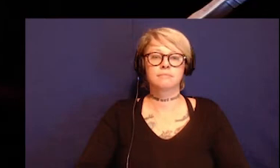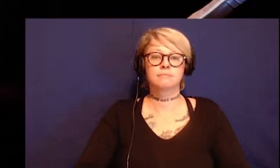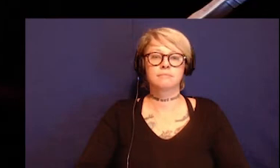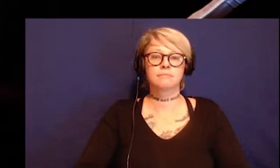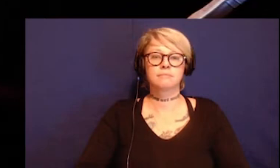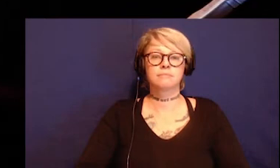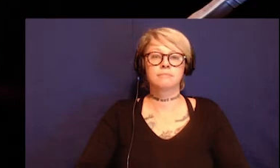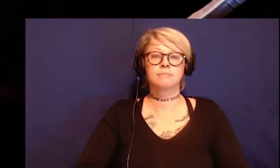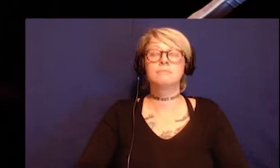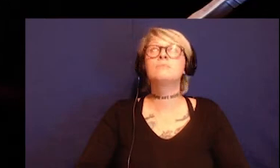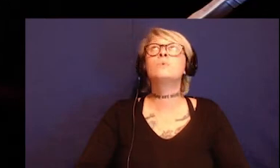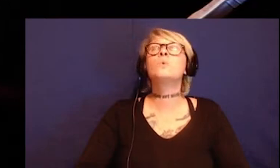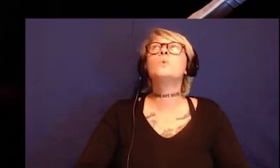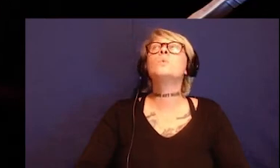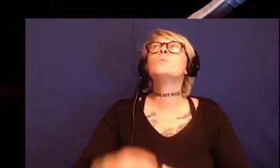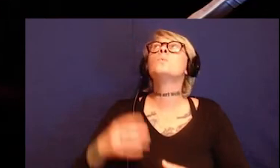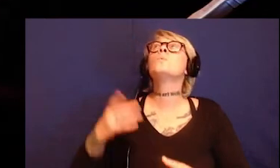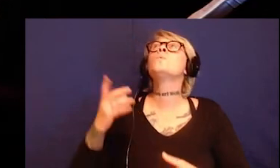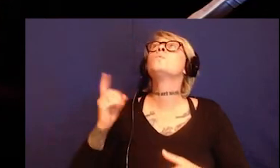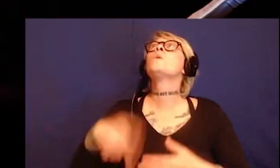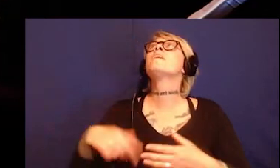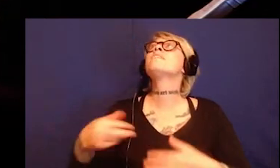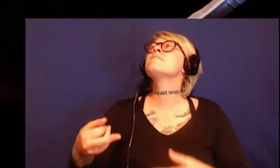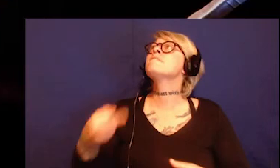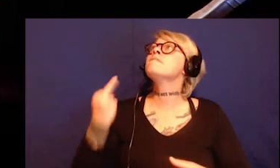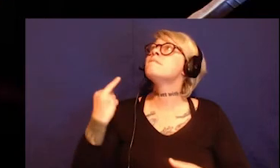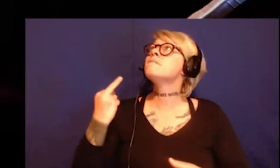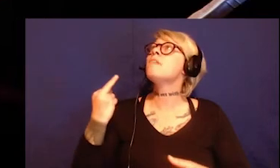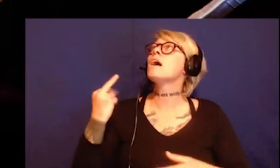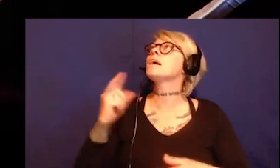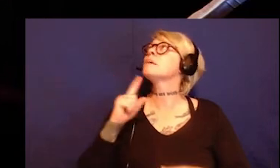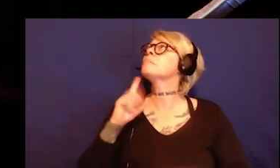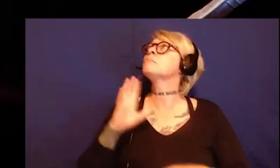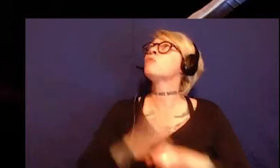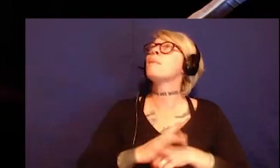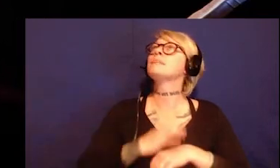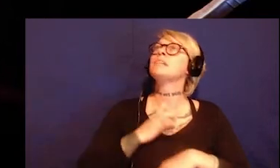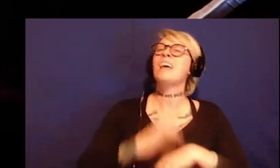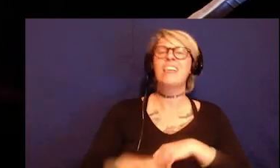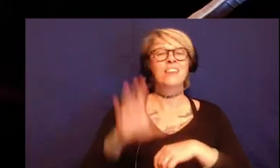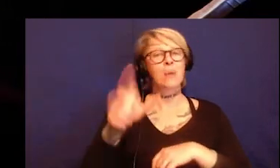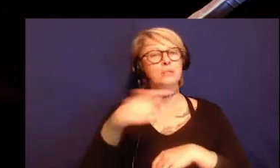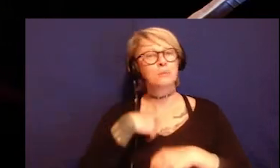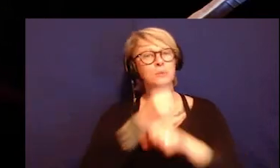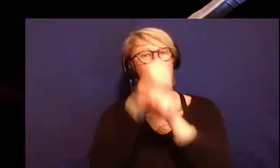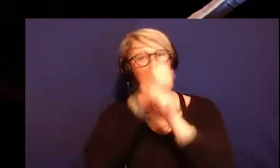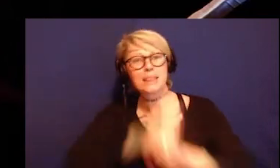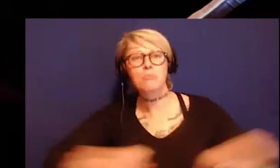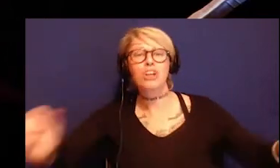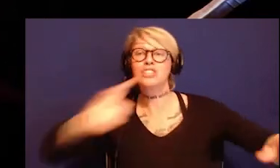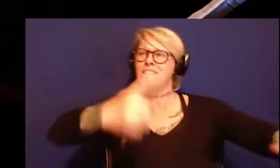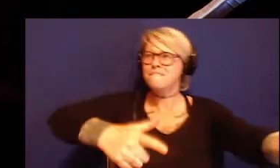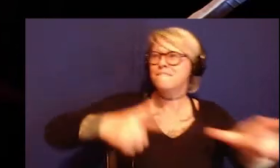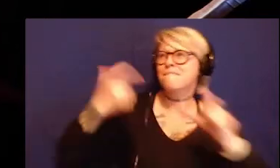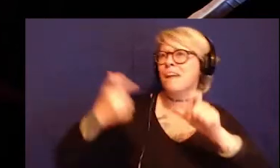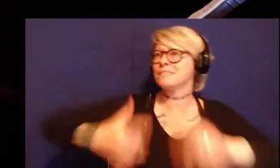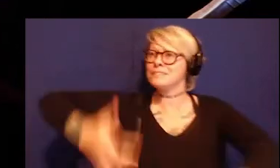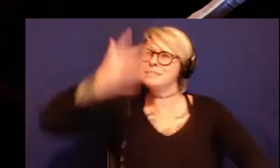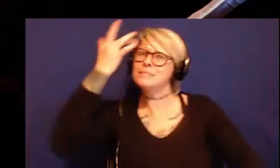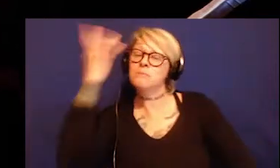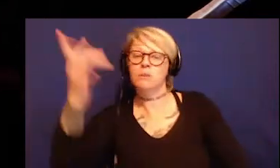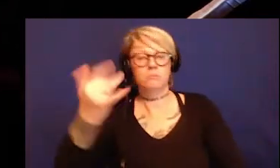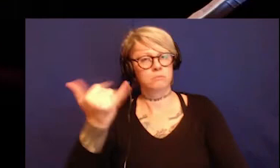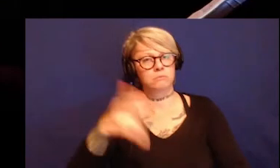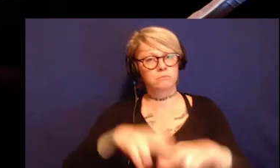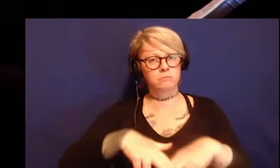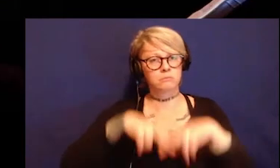What a fucking empty promise. They said it would liberate us. It would be fast enough, smart enough, and yet here I am sitting